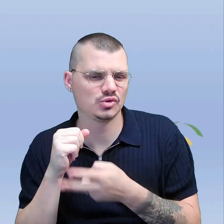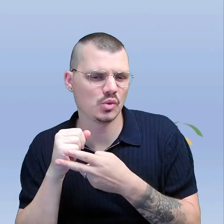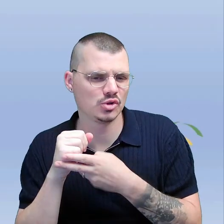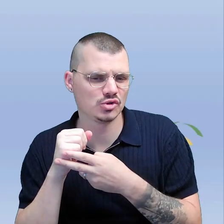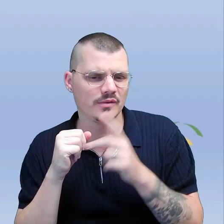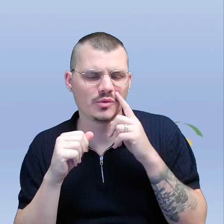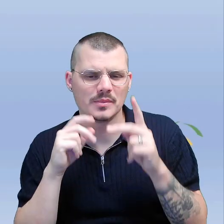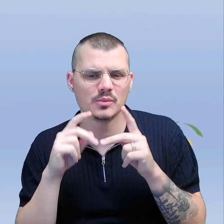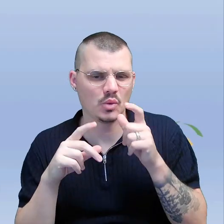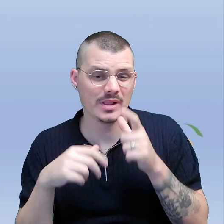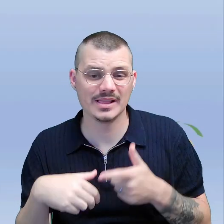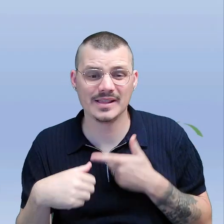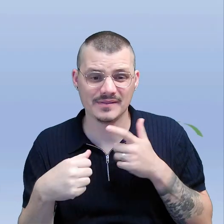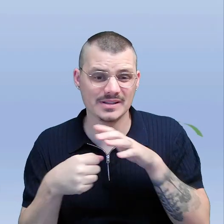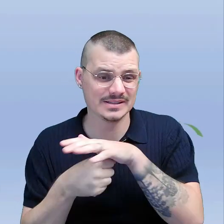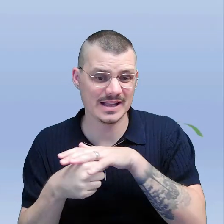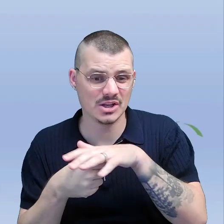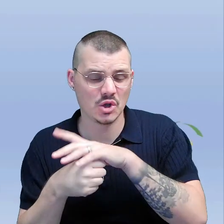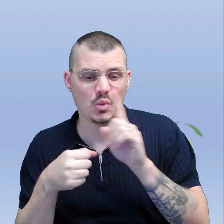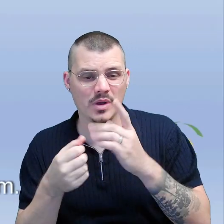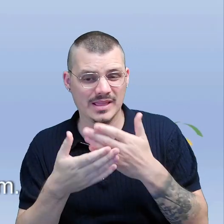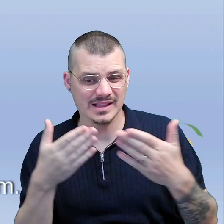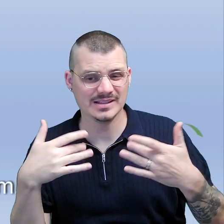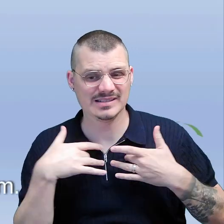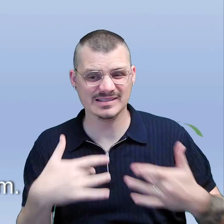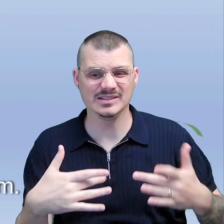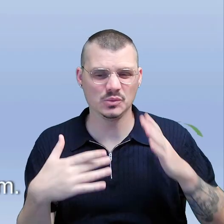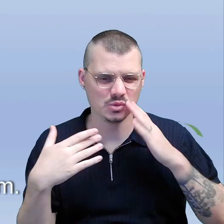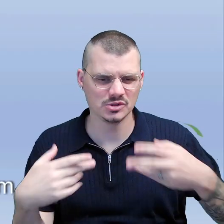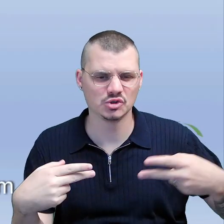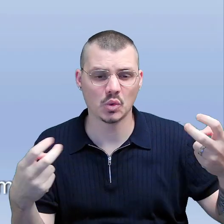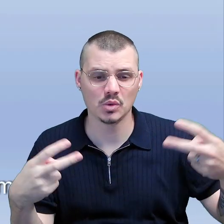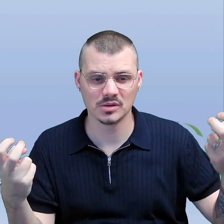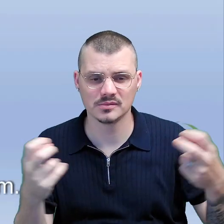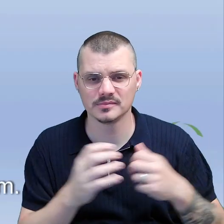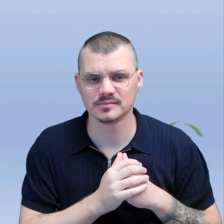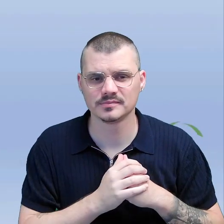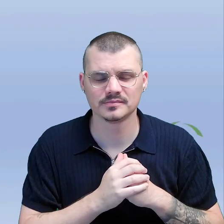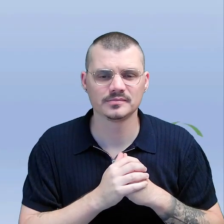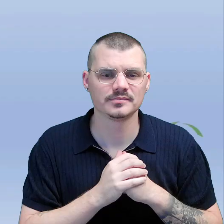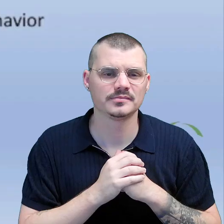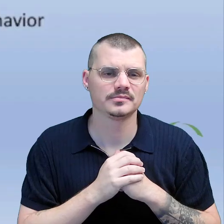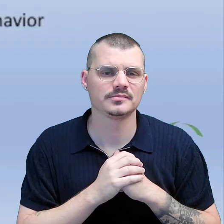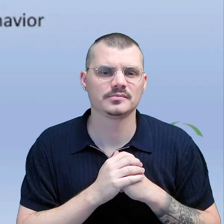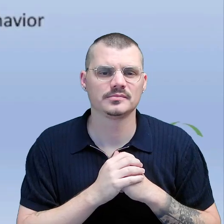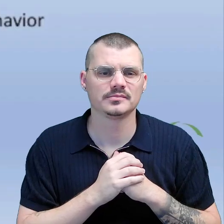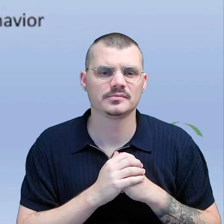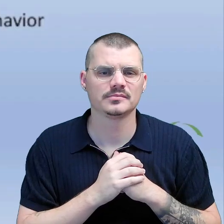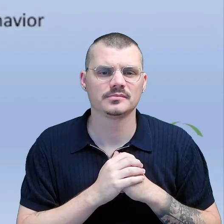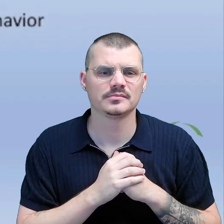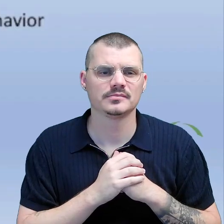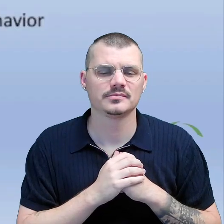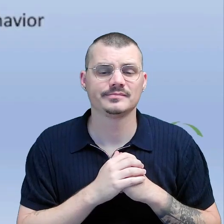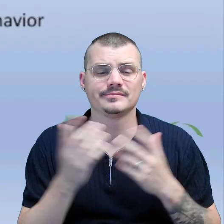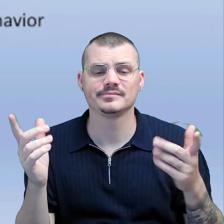again, storage for people that live in settings where their stuff is likely to be stolen from them.